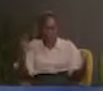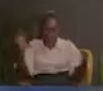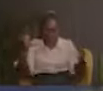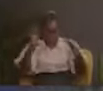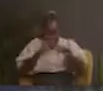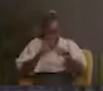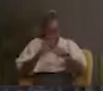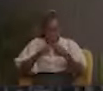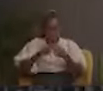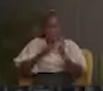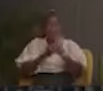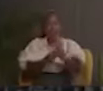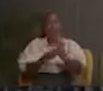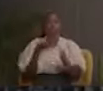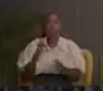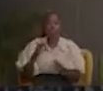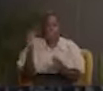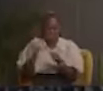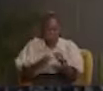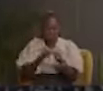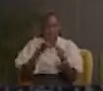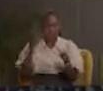the manifestation of every promise.